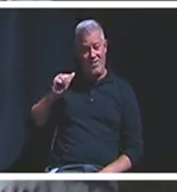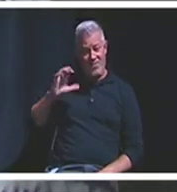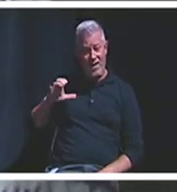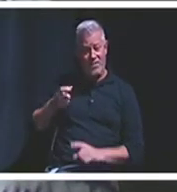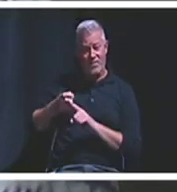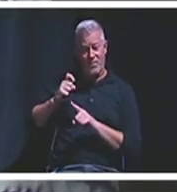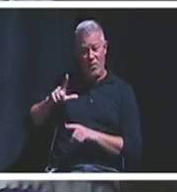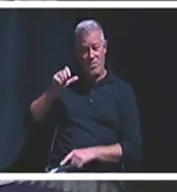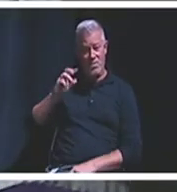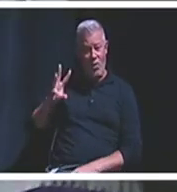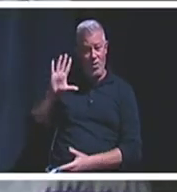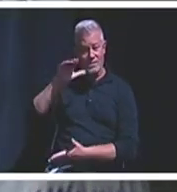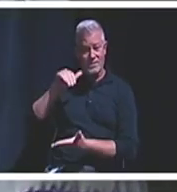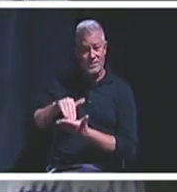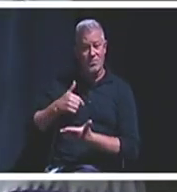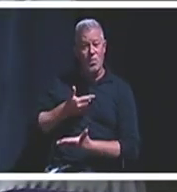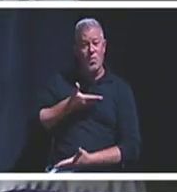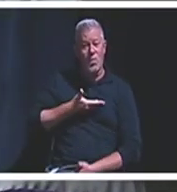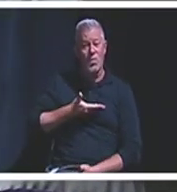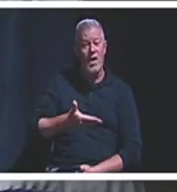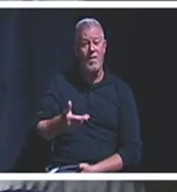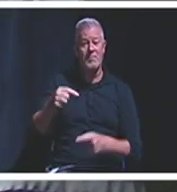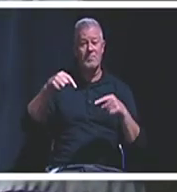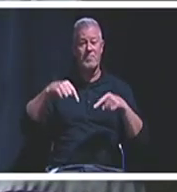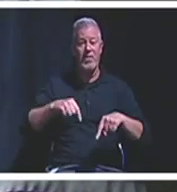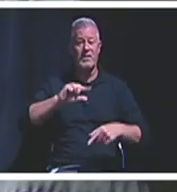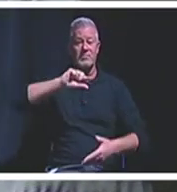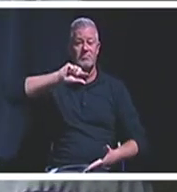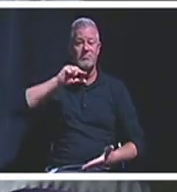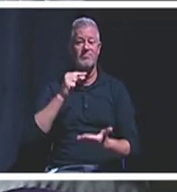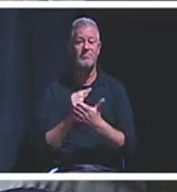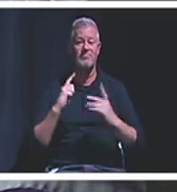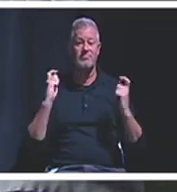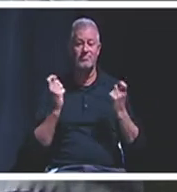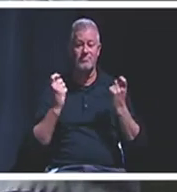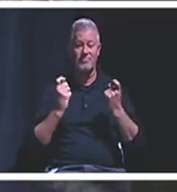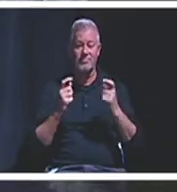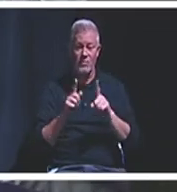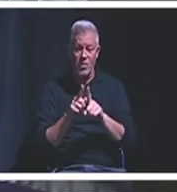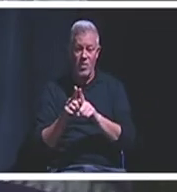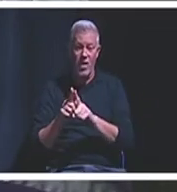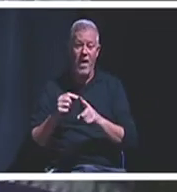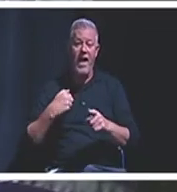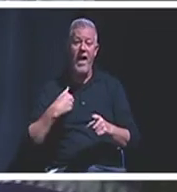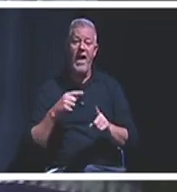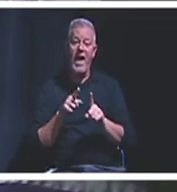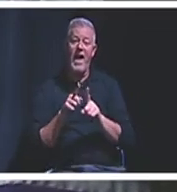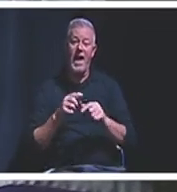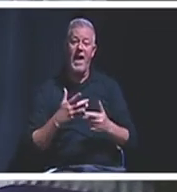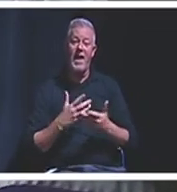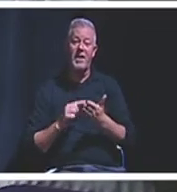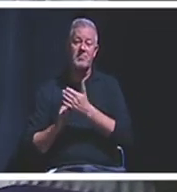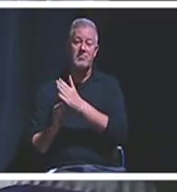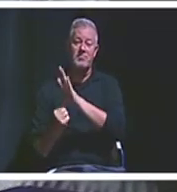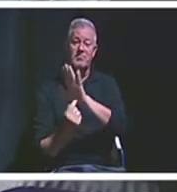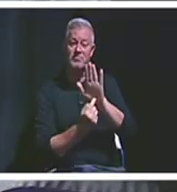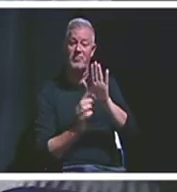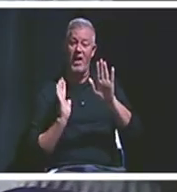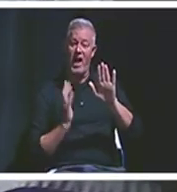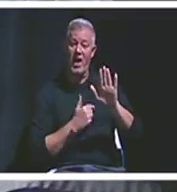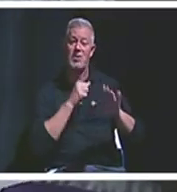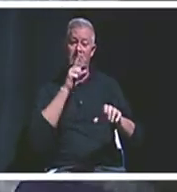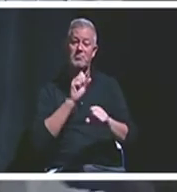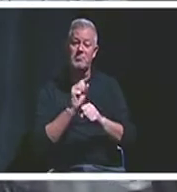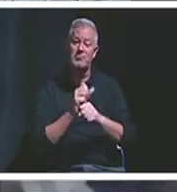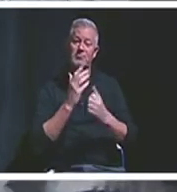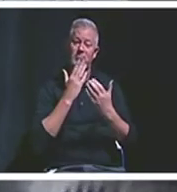Center, I welcome you to this commencement ceremony as well and extend our sincere congratulations to the